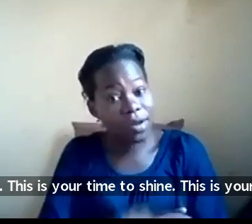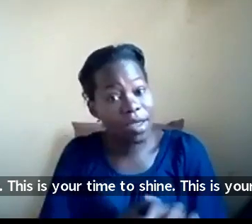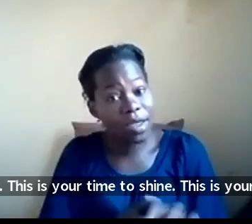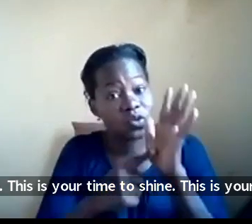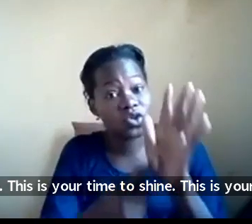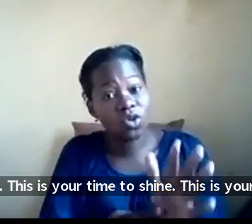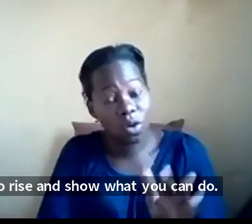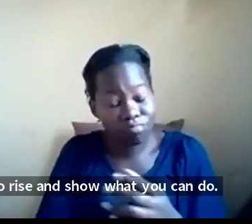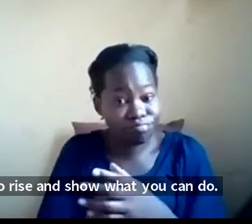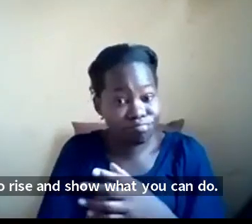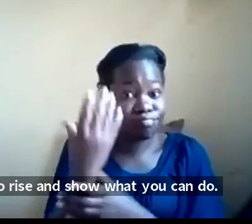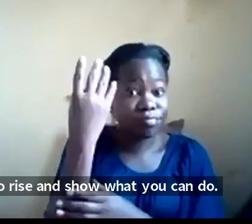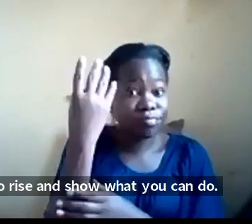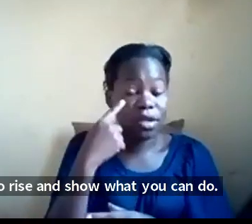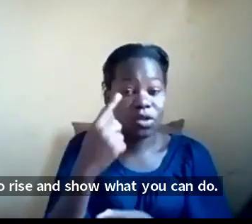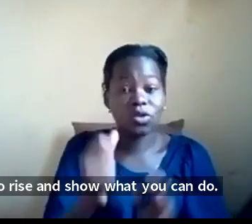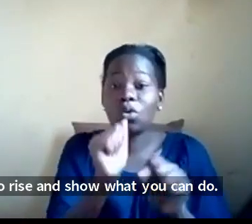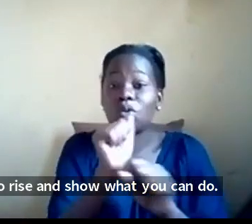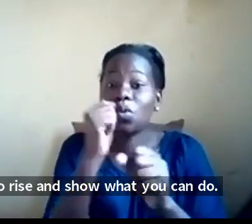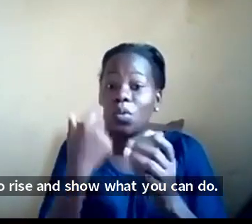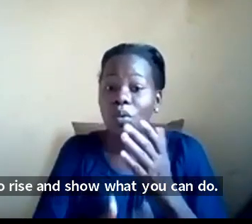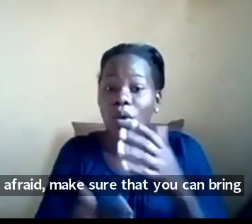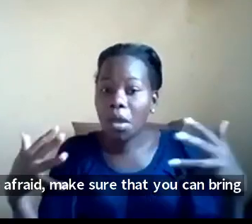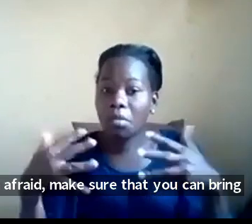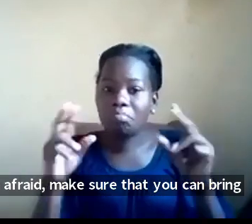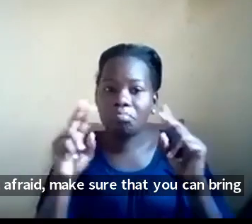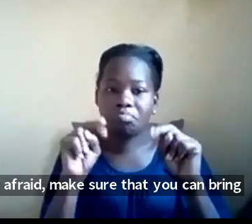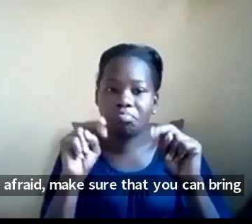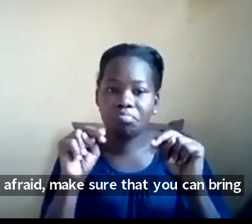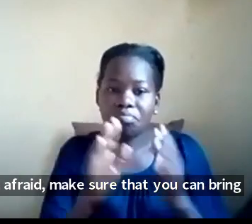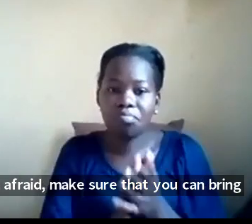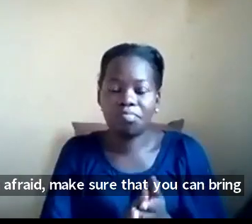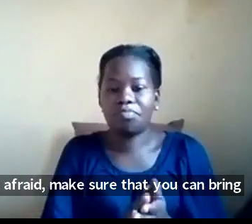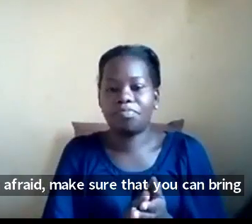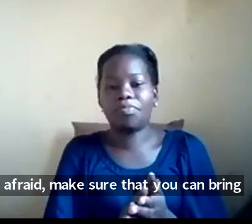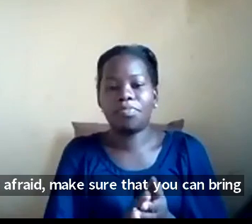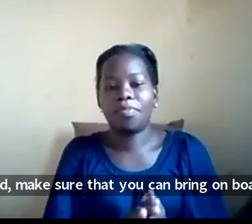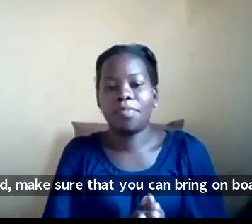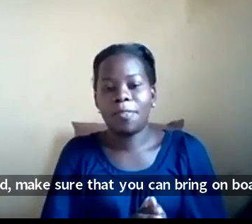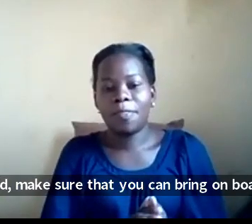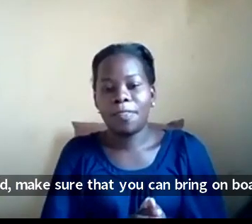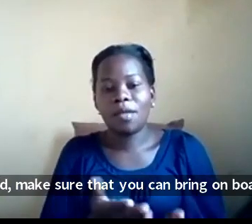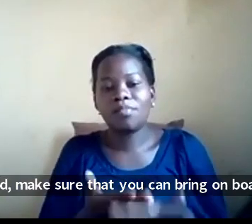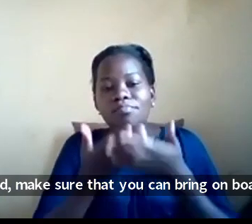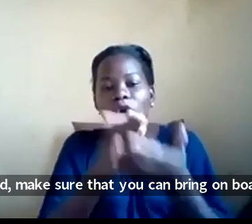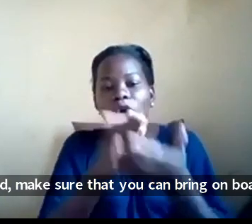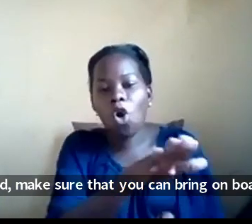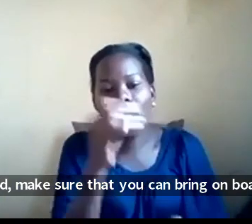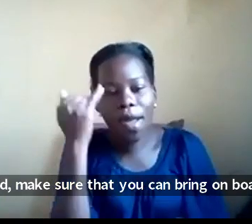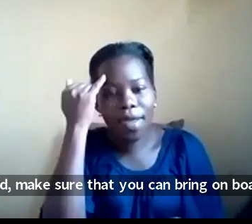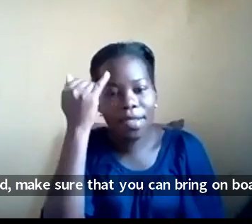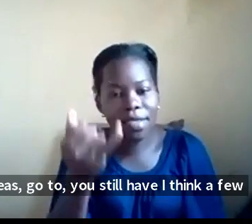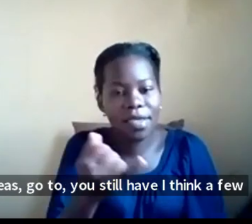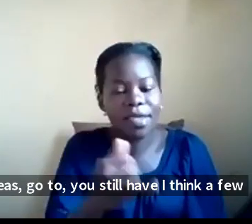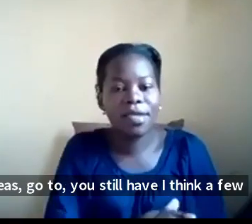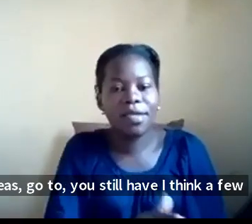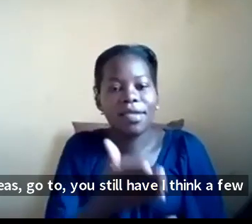be afraid. Make sure that you can bring on board all your ideas. You still have, I think, a few hours to go